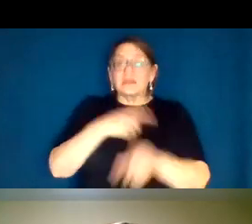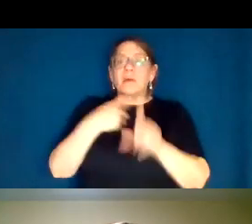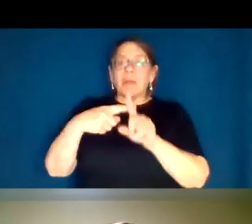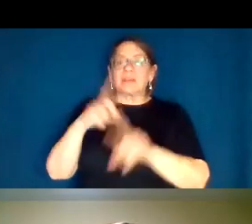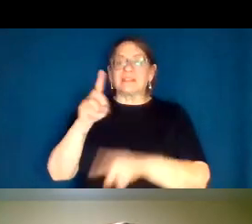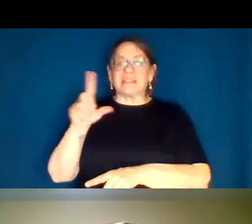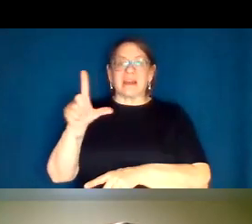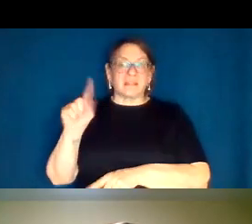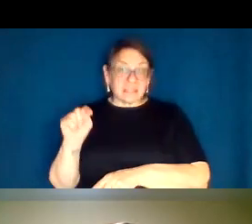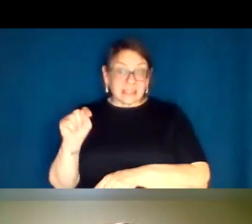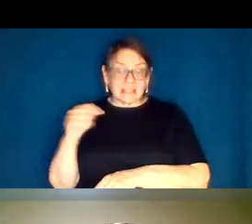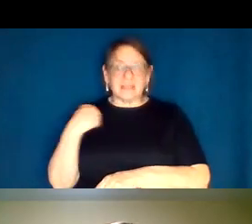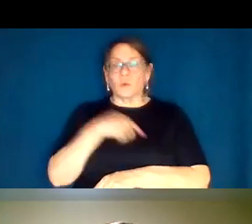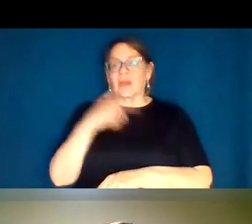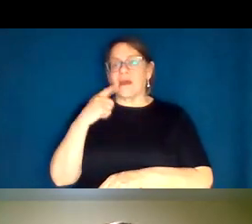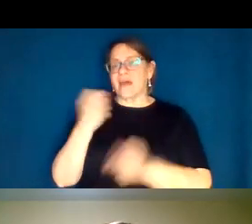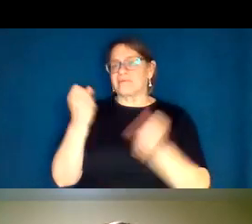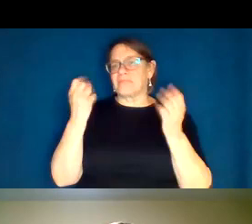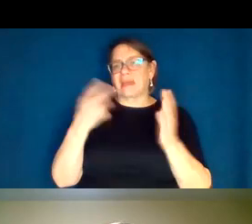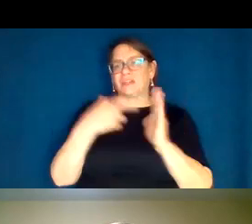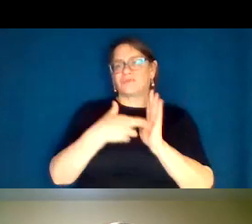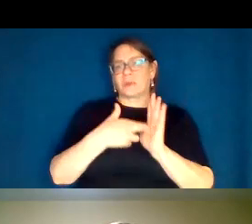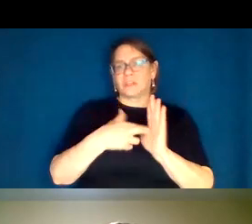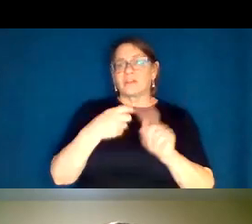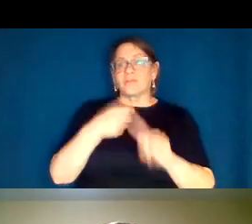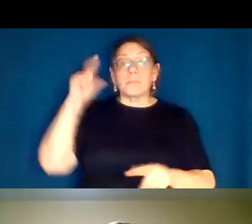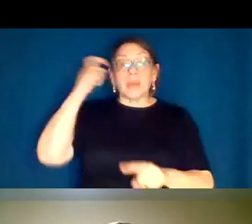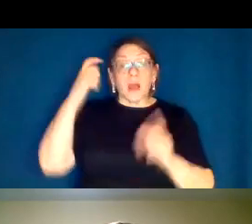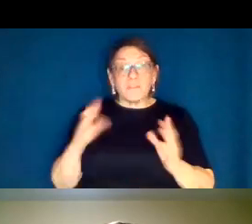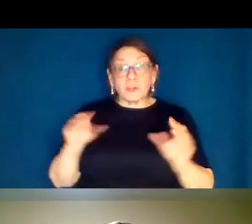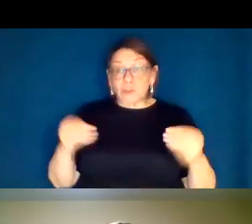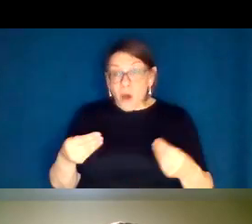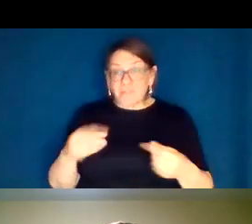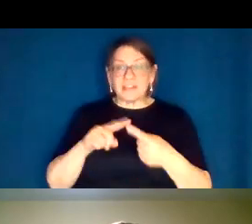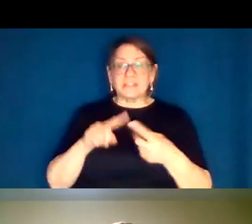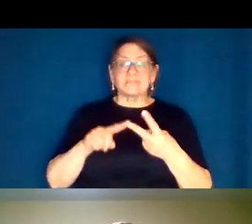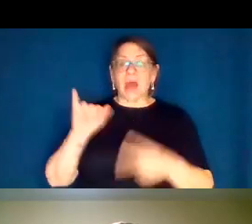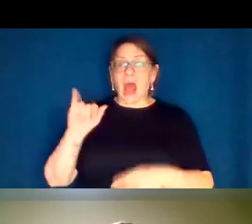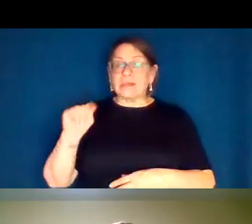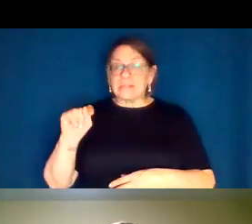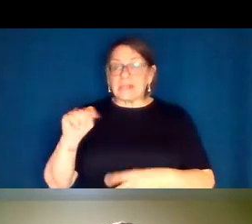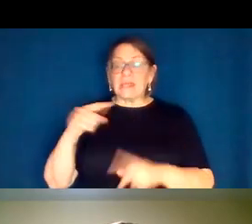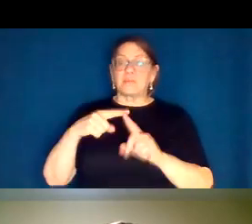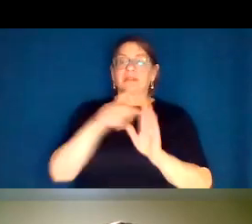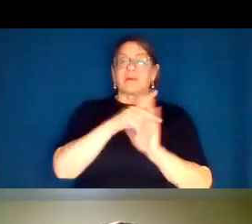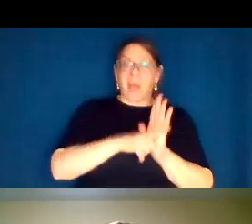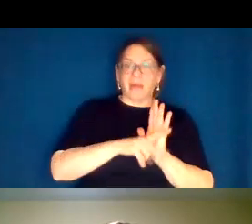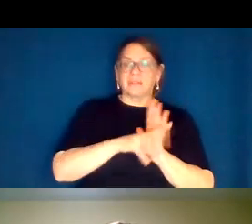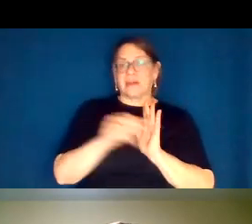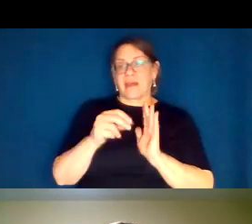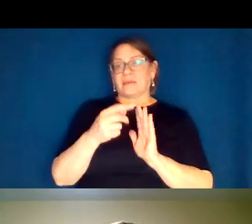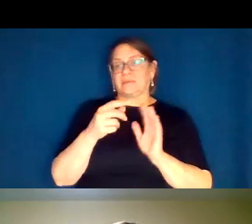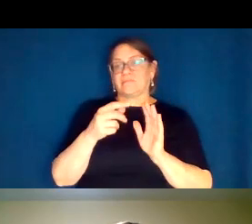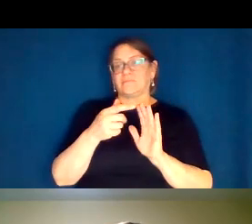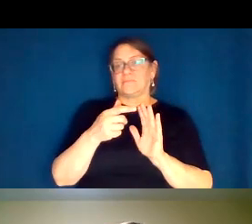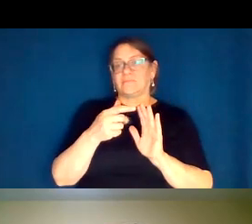DLT. We have representation from the governor's office, IT, and as well as policy and legal at EOHHS.